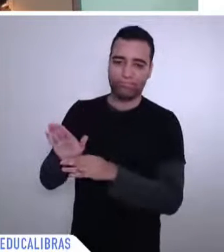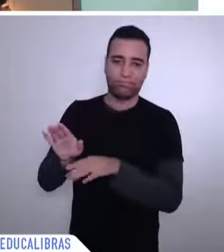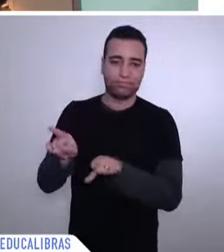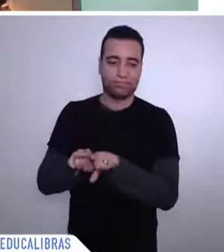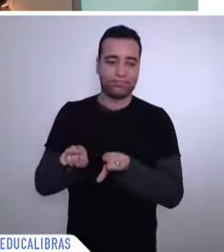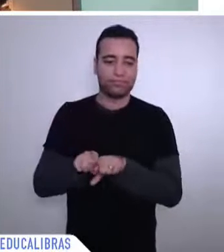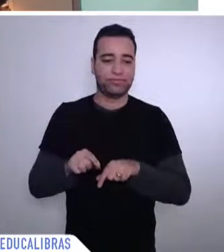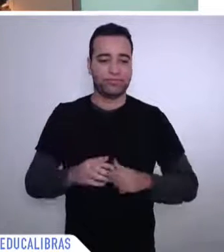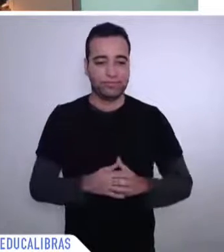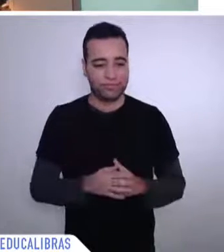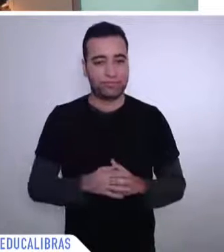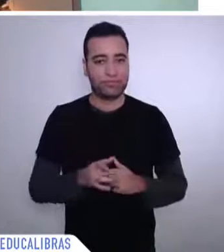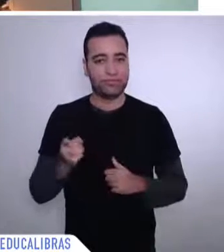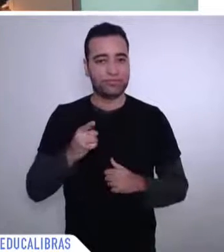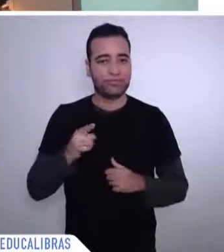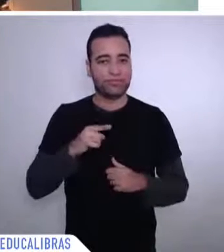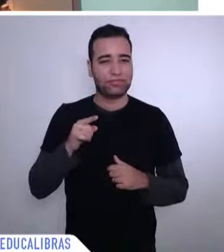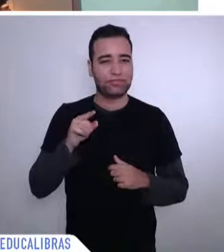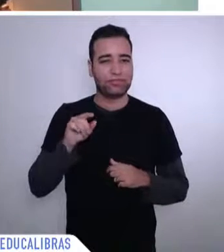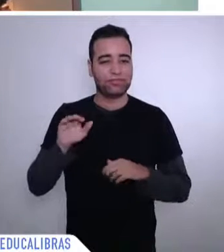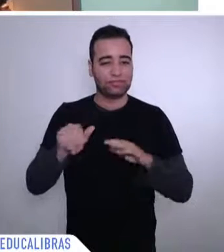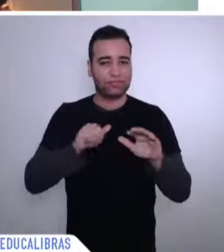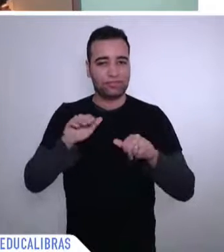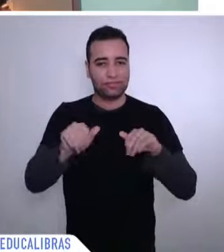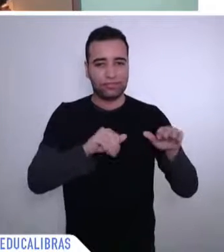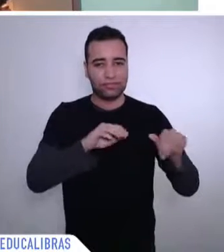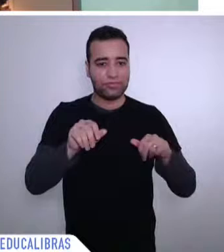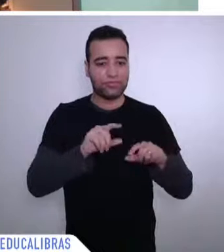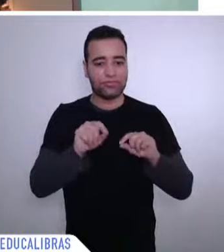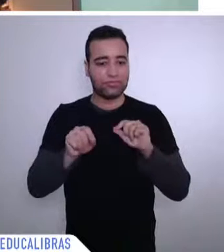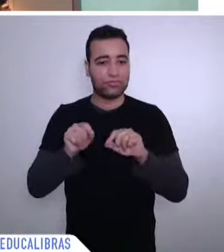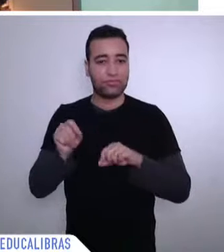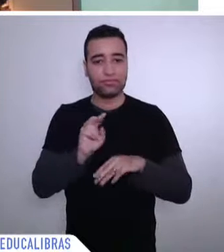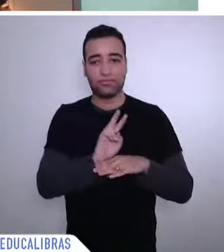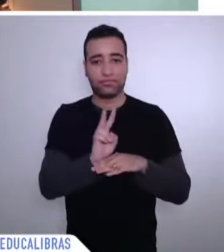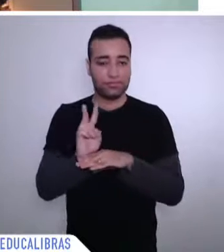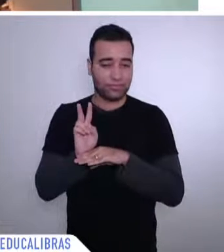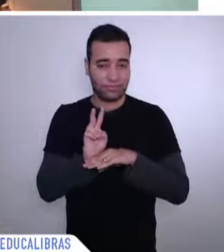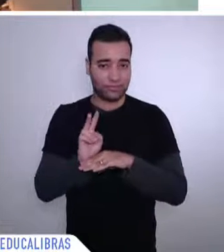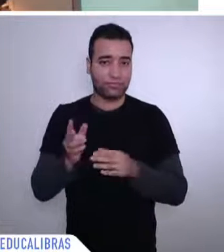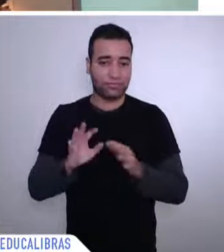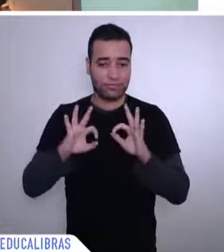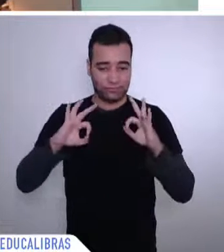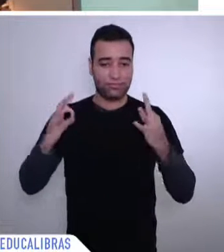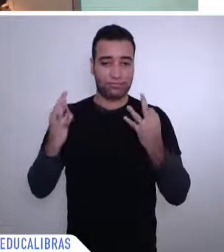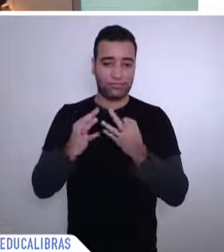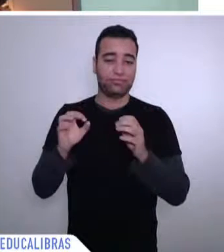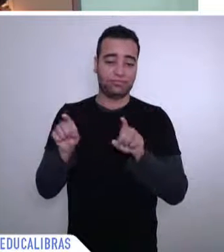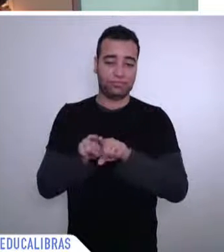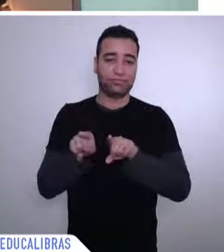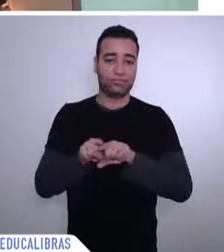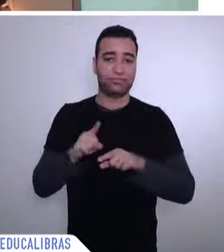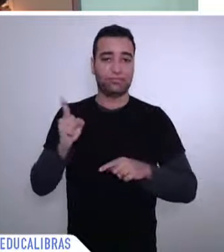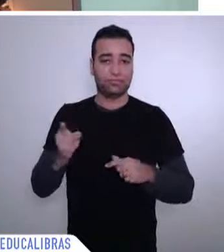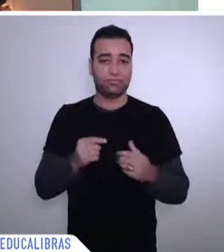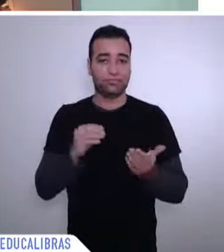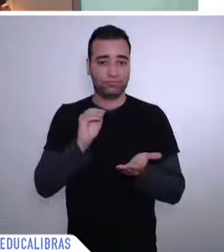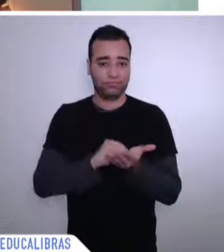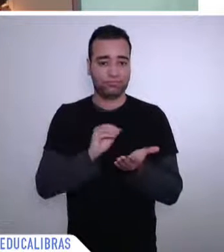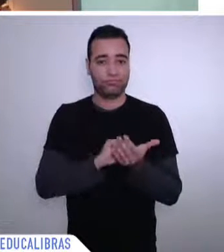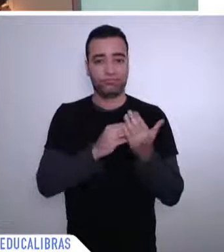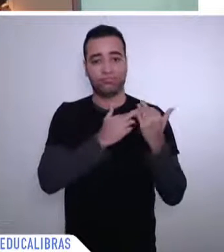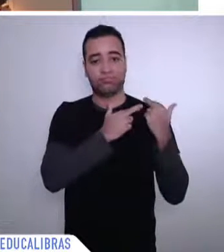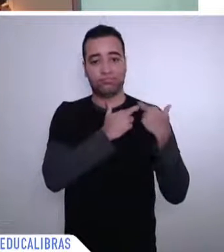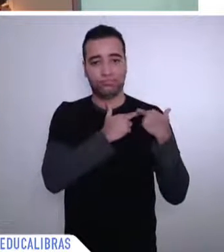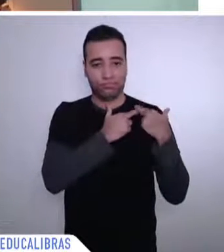help. So we are in such a part of a story that individuals are called to their responsibility,